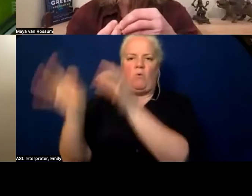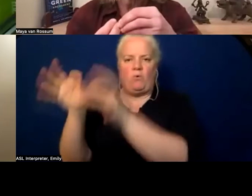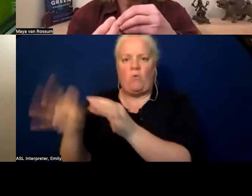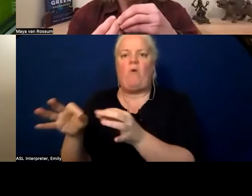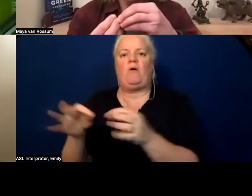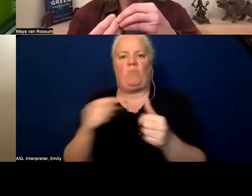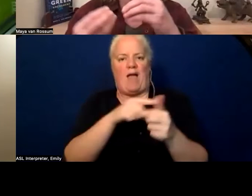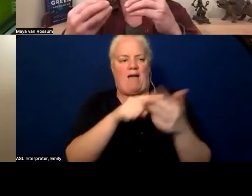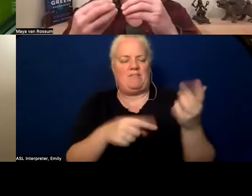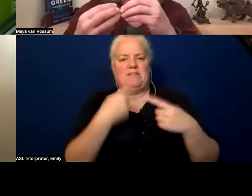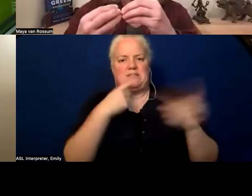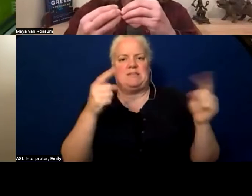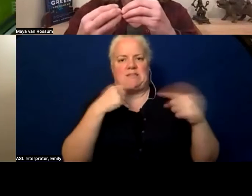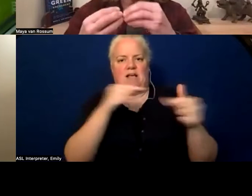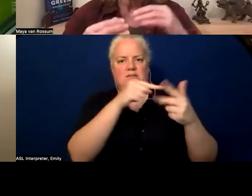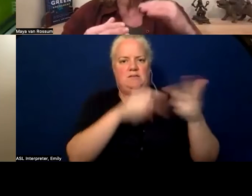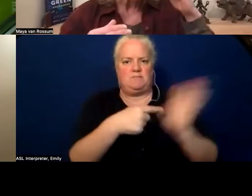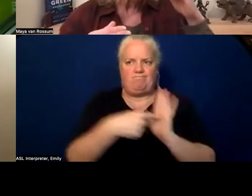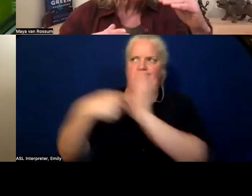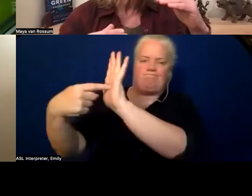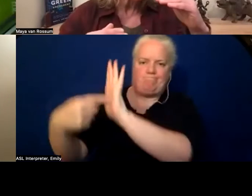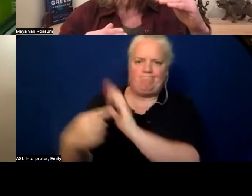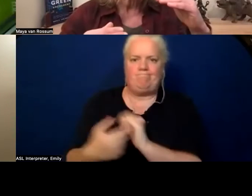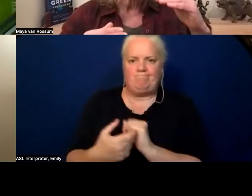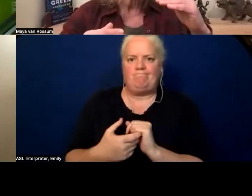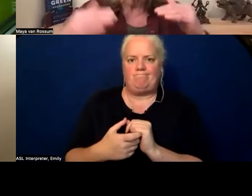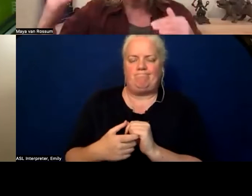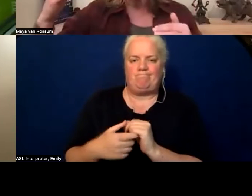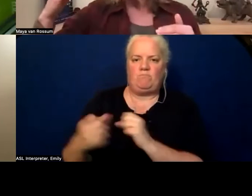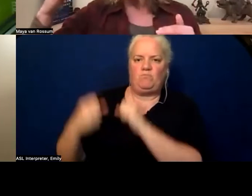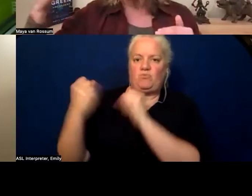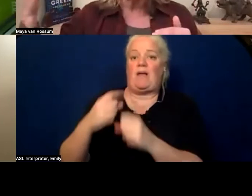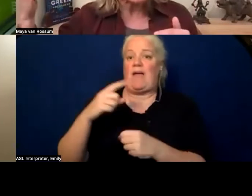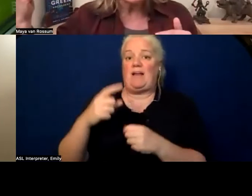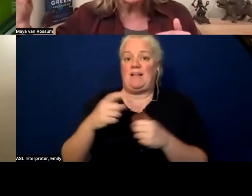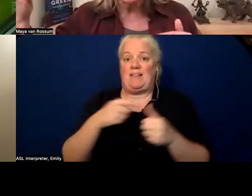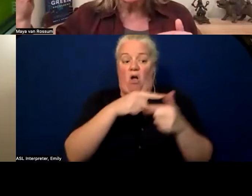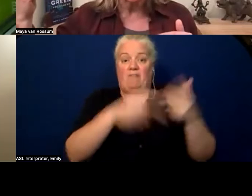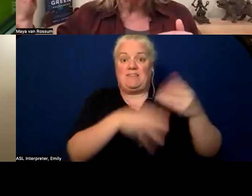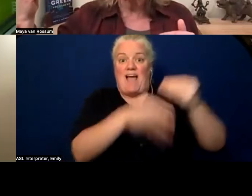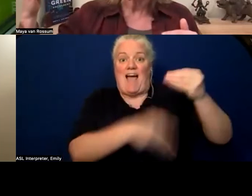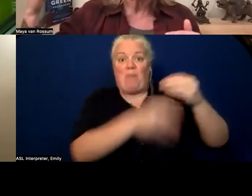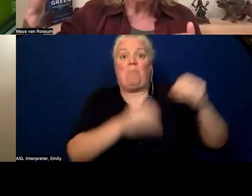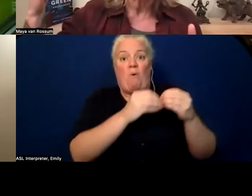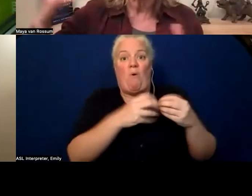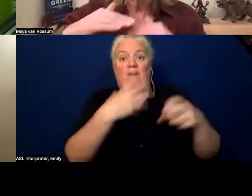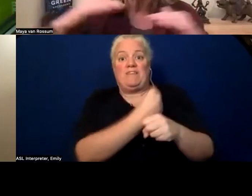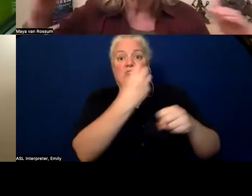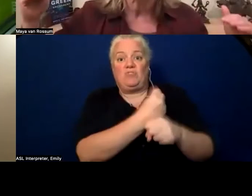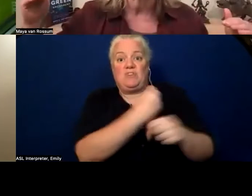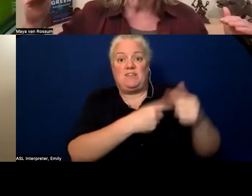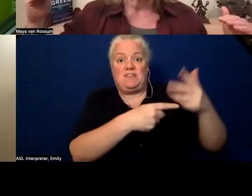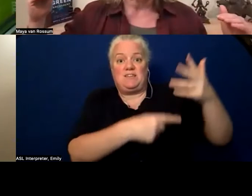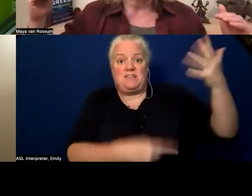to work in our advocacy and the combination of the two. And every time we have a victory, that local land use case that I mentioned, that